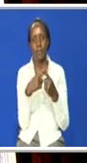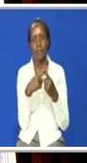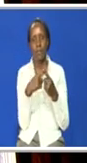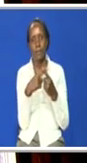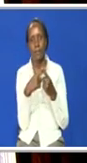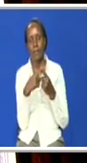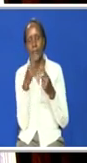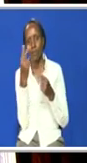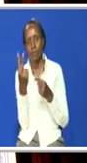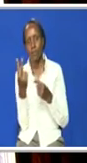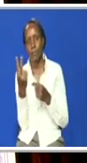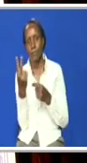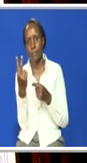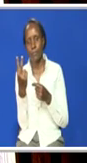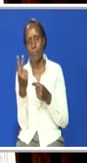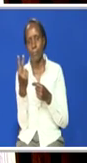2 plus 4 plus 2.